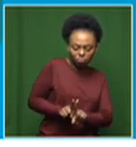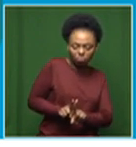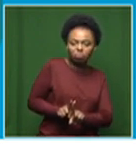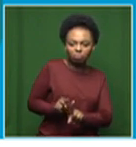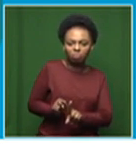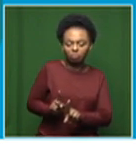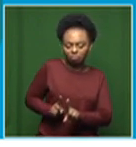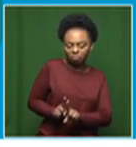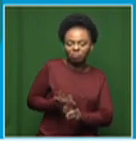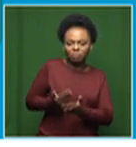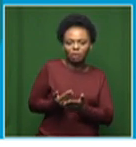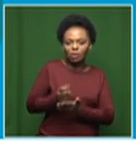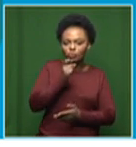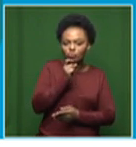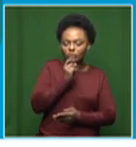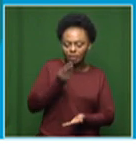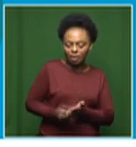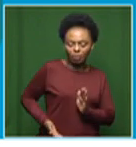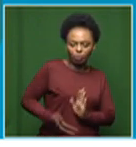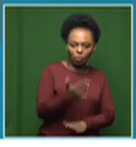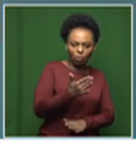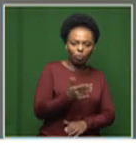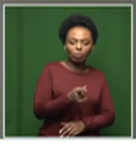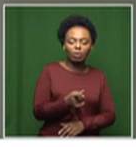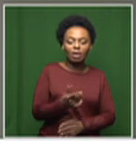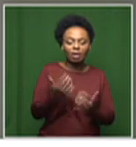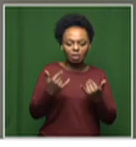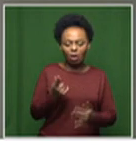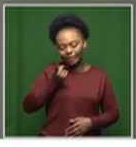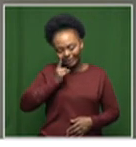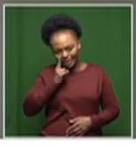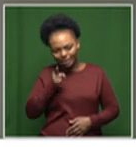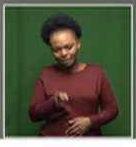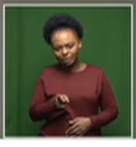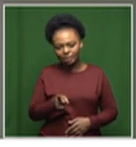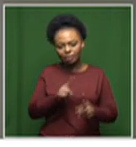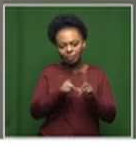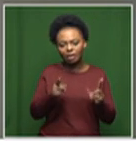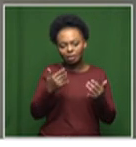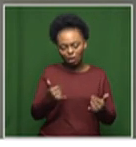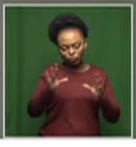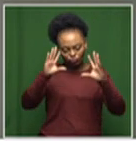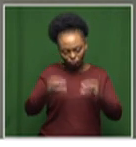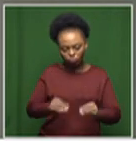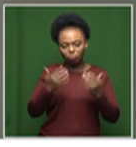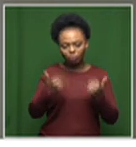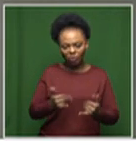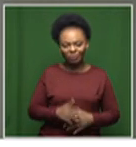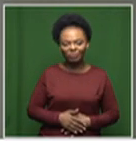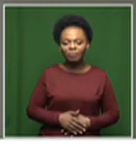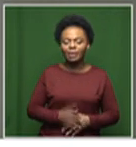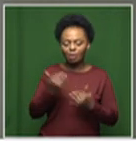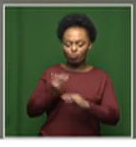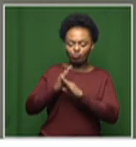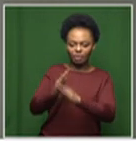would be able to use the tap and go functionality. This has been tested and this has been debunked. You physically have to be in a very,